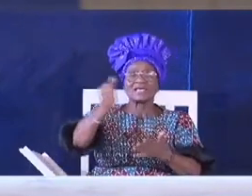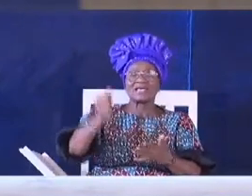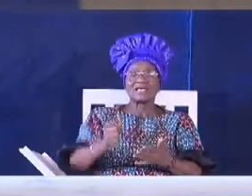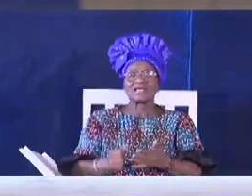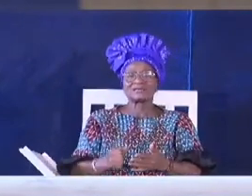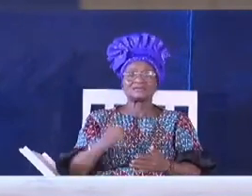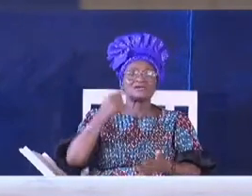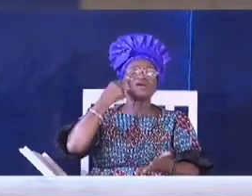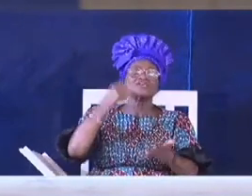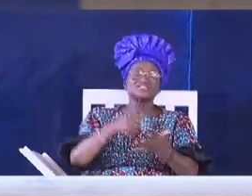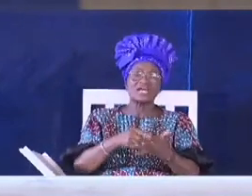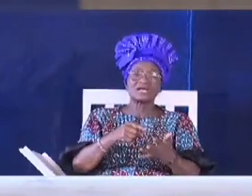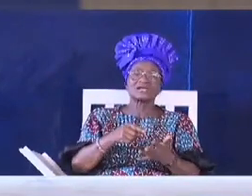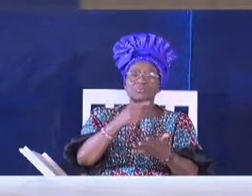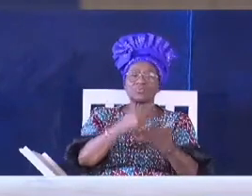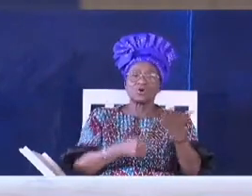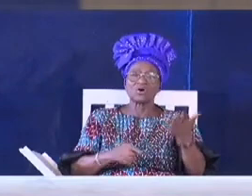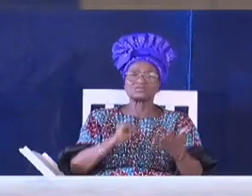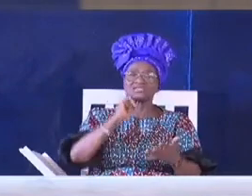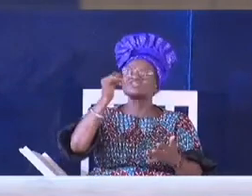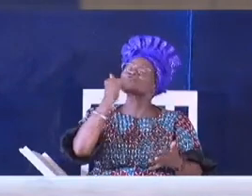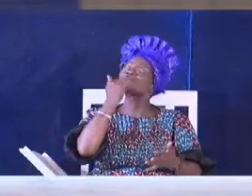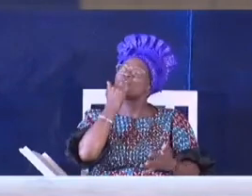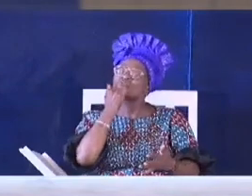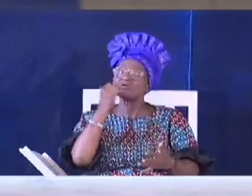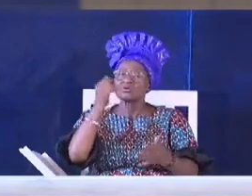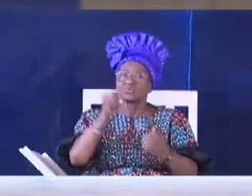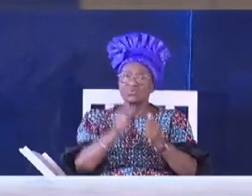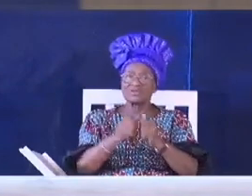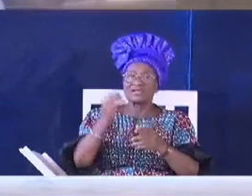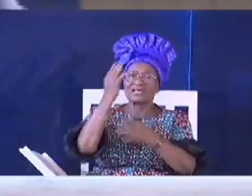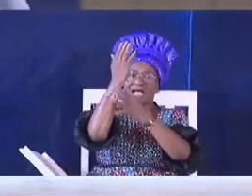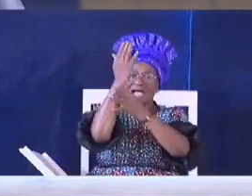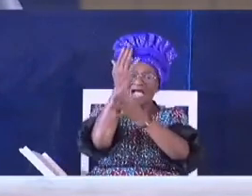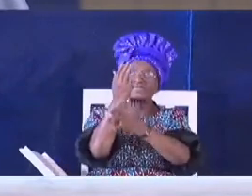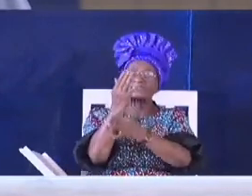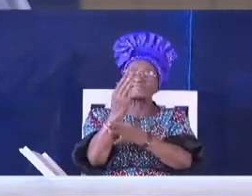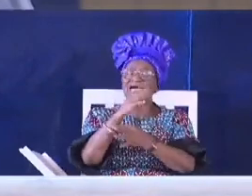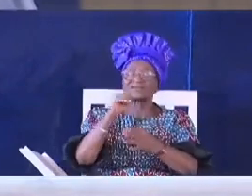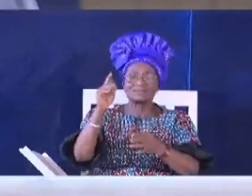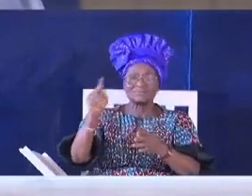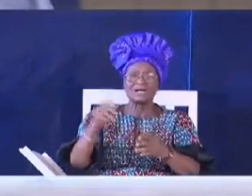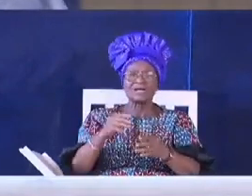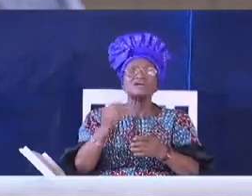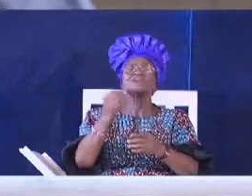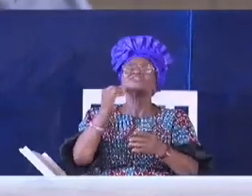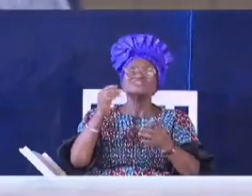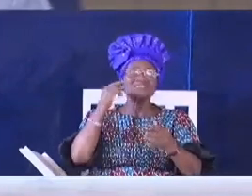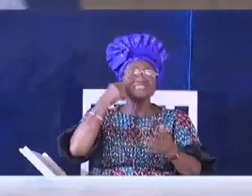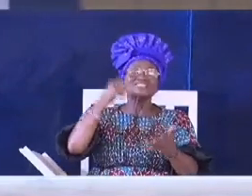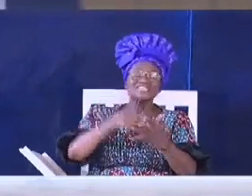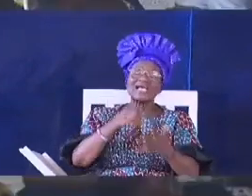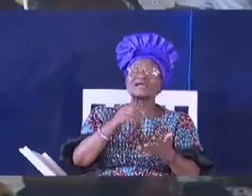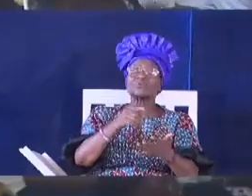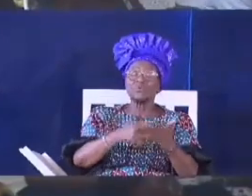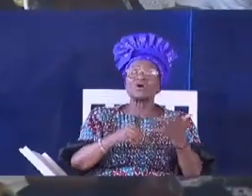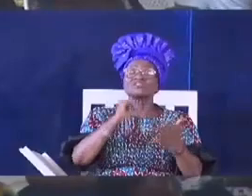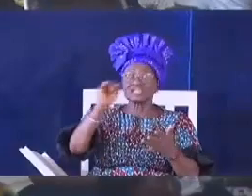Check what is wrong with the hand and remove it. Check what is wrong with the leg and remove